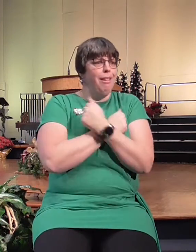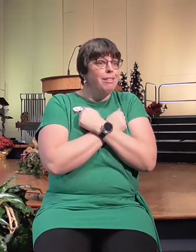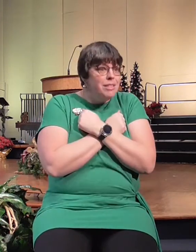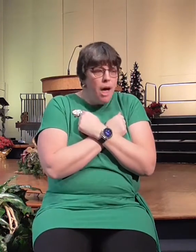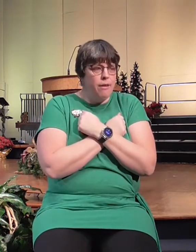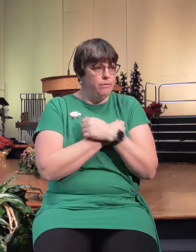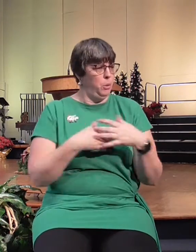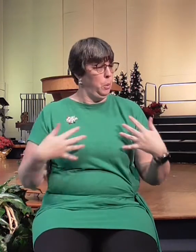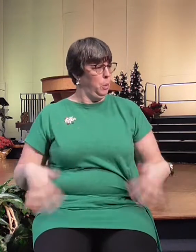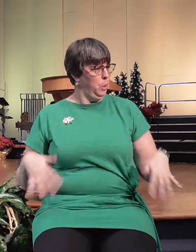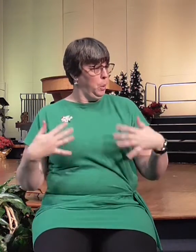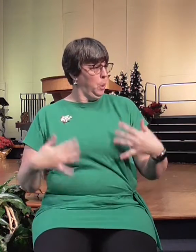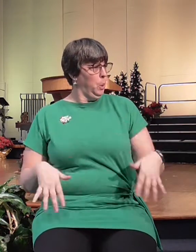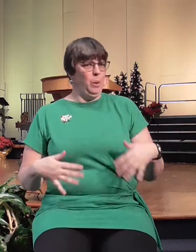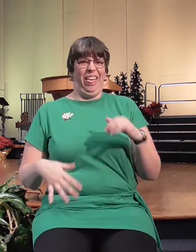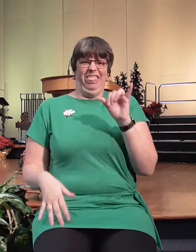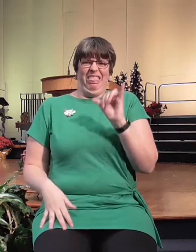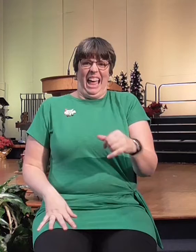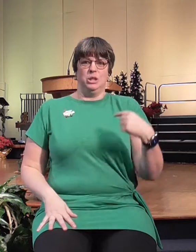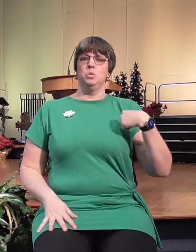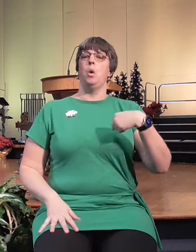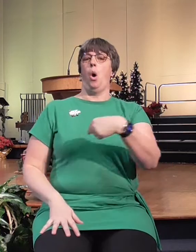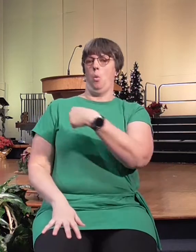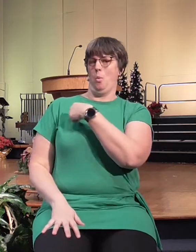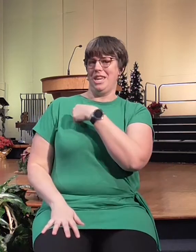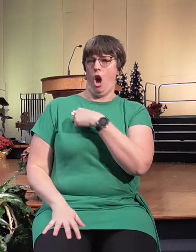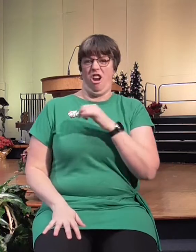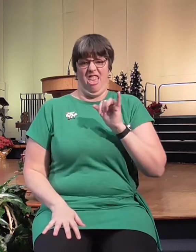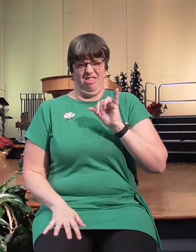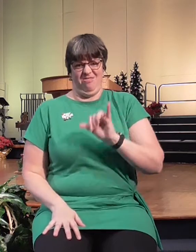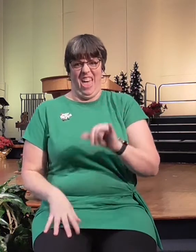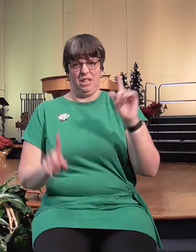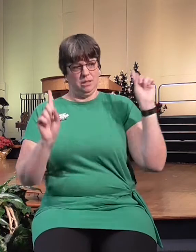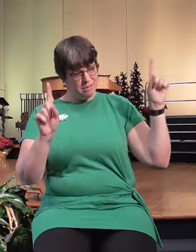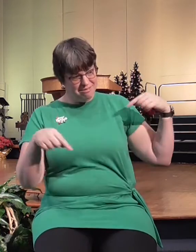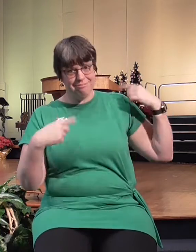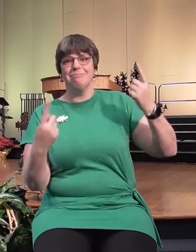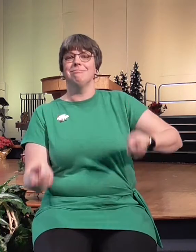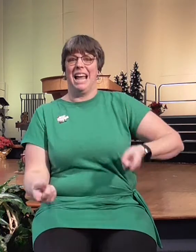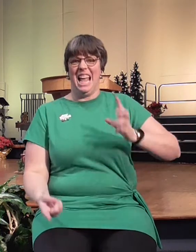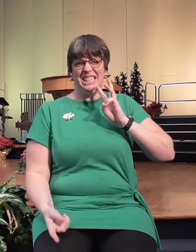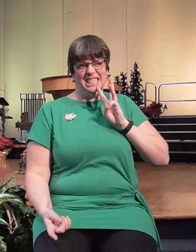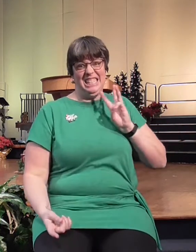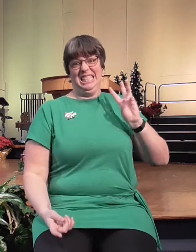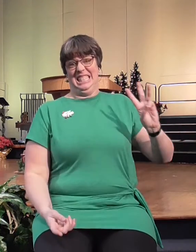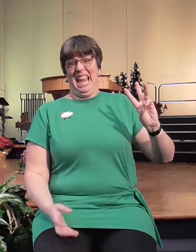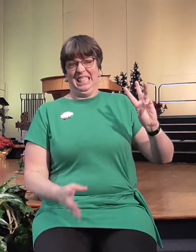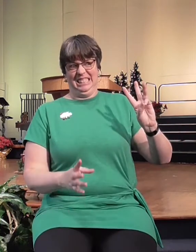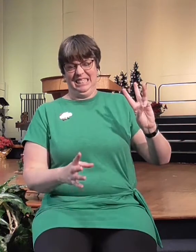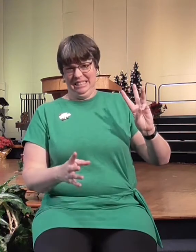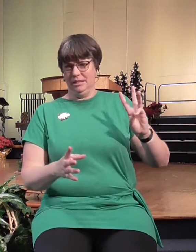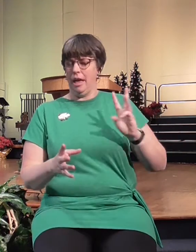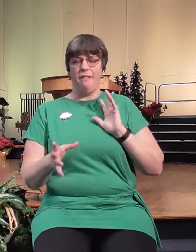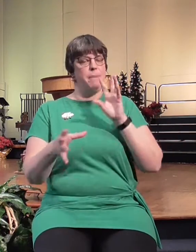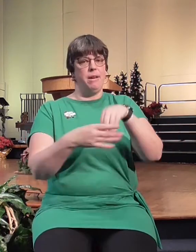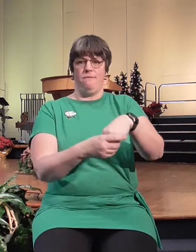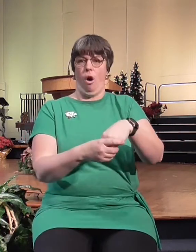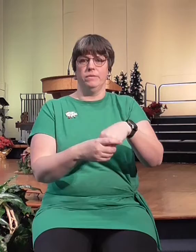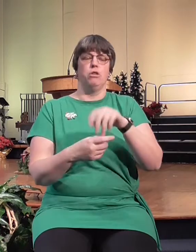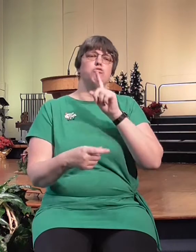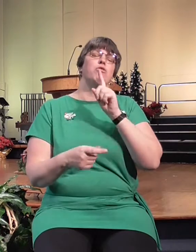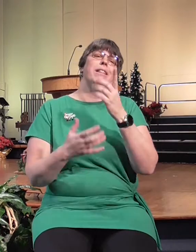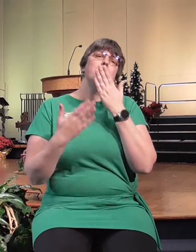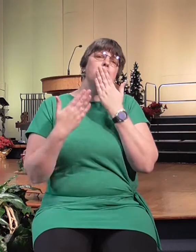love. And that's what we are, and that's what I have been a part of all my life since I was 6 years old. And I'm so grateful to be part of